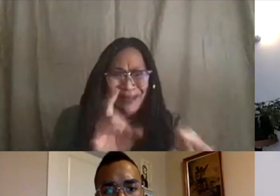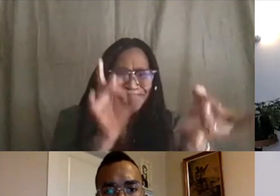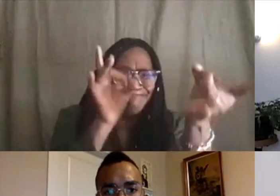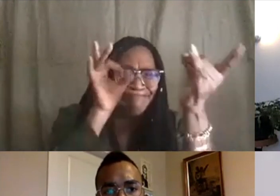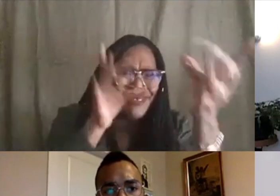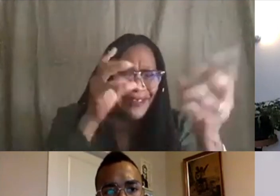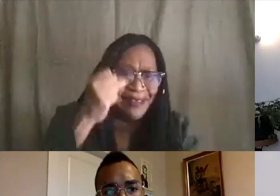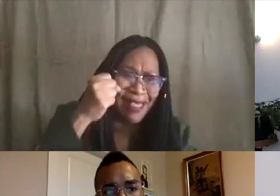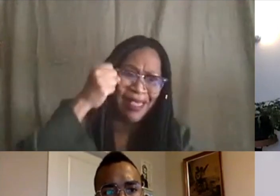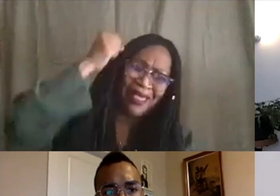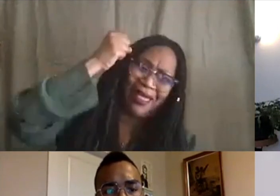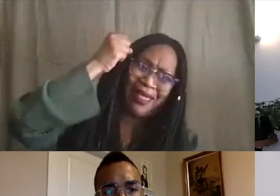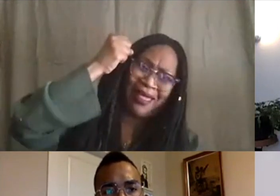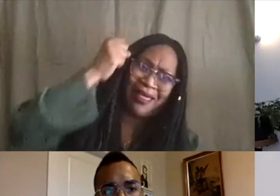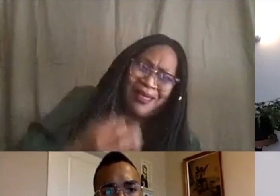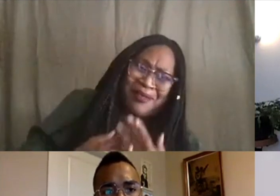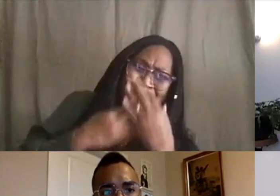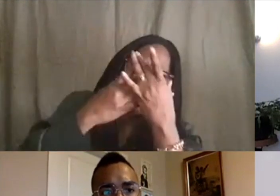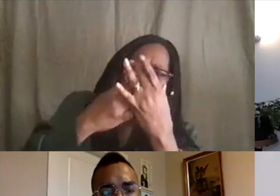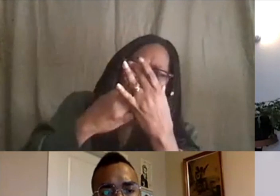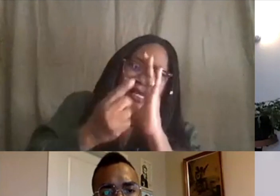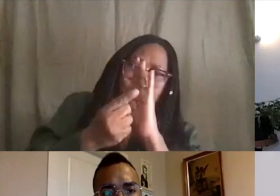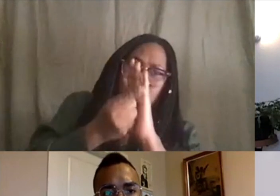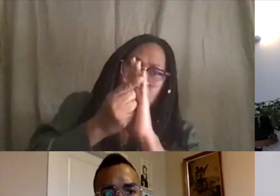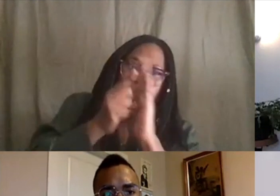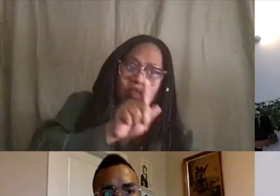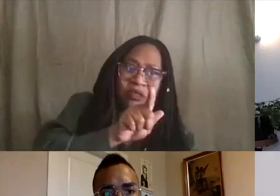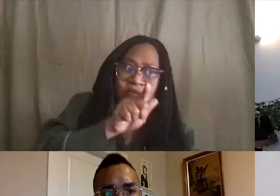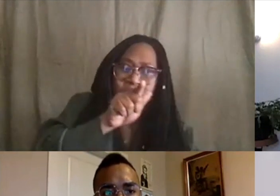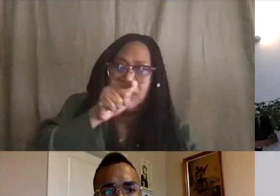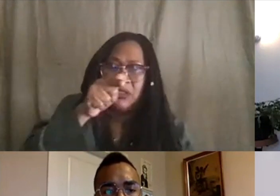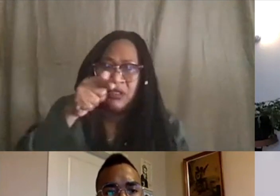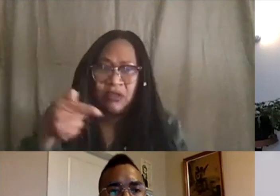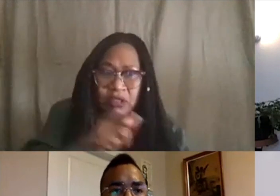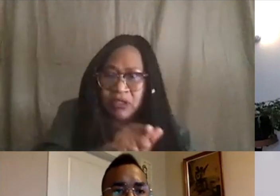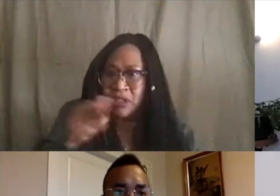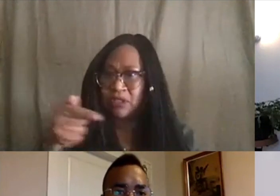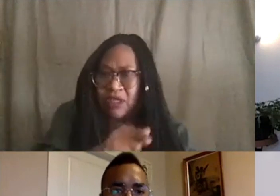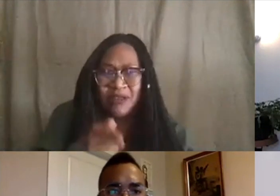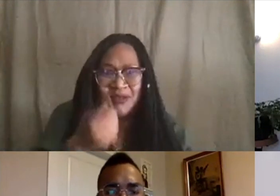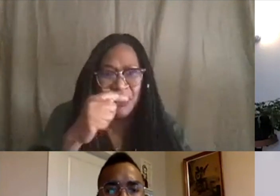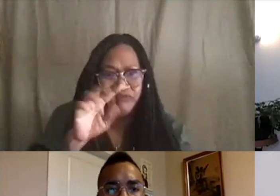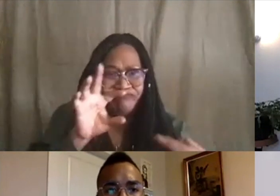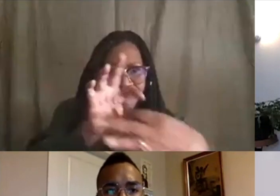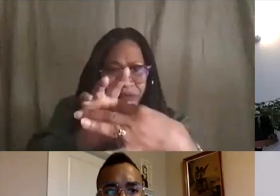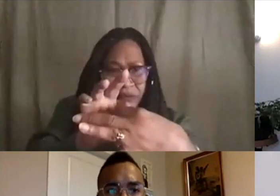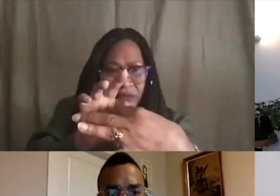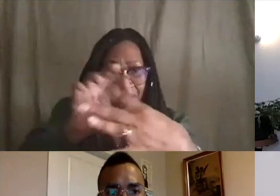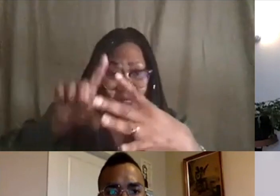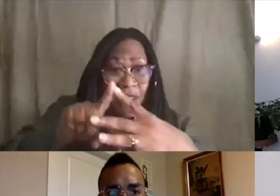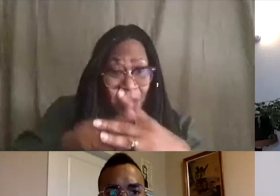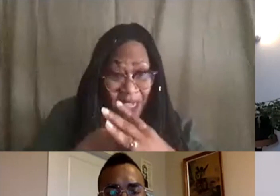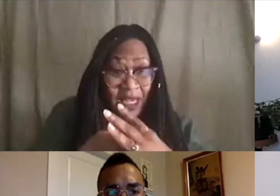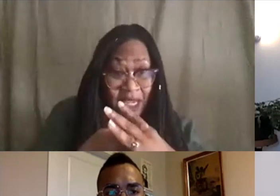hypnotic tick-tocking back and forth. And she's trying to, I think, make a connection between early lynchings and kind of modern